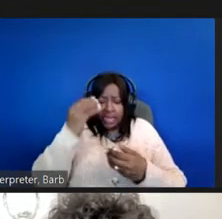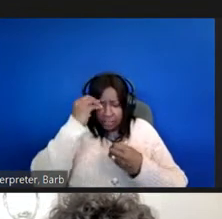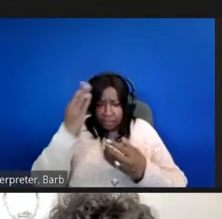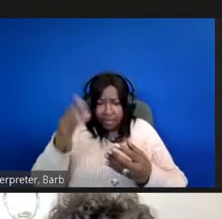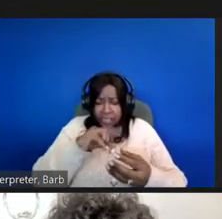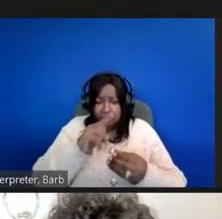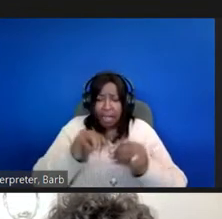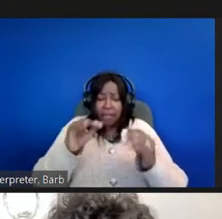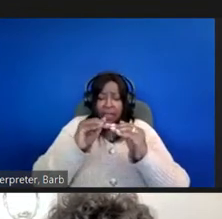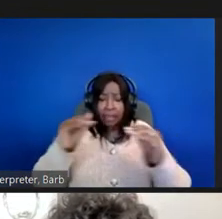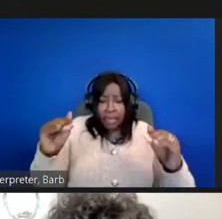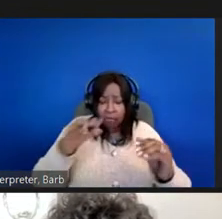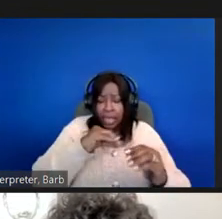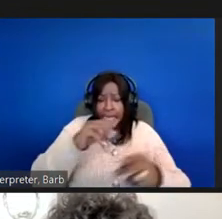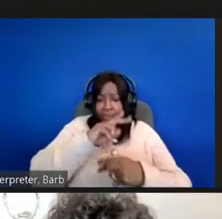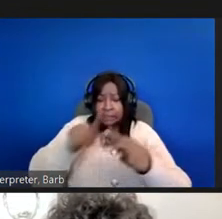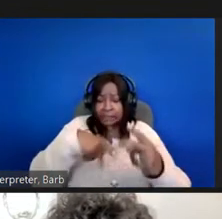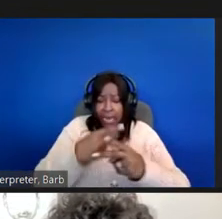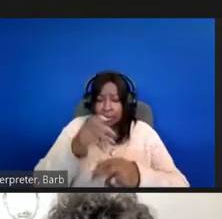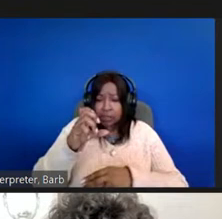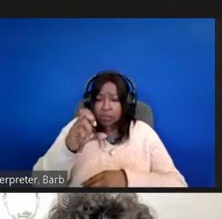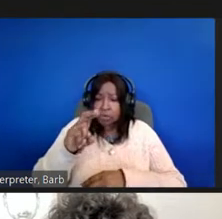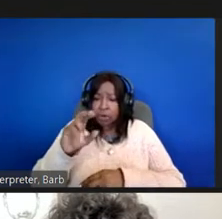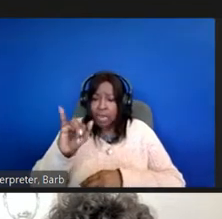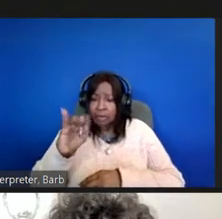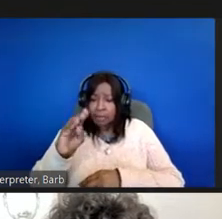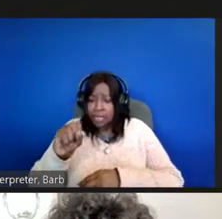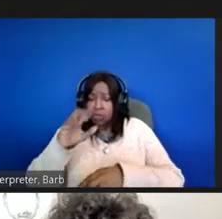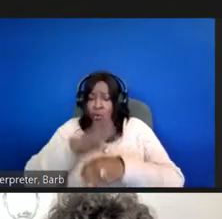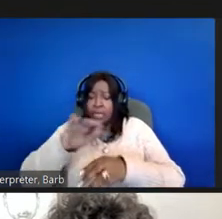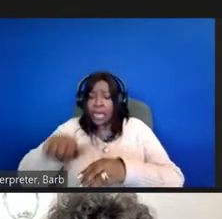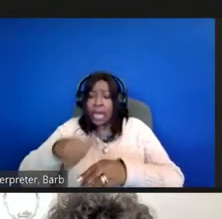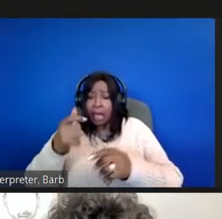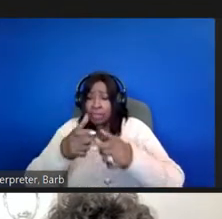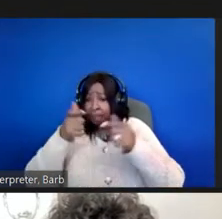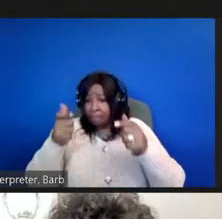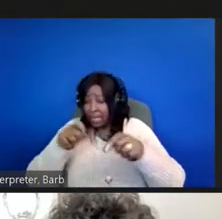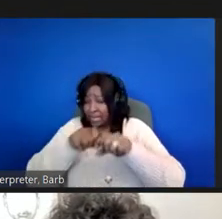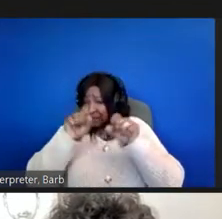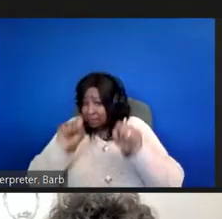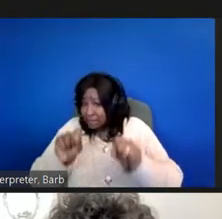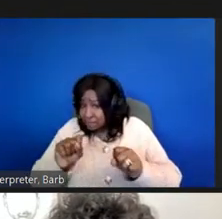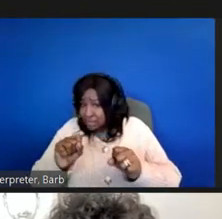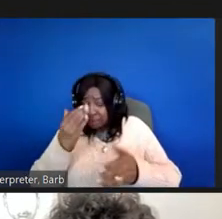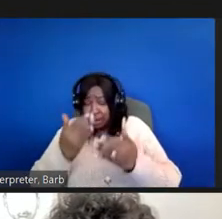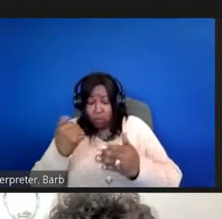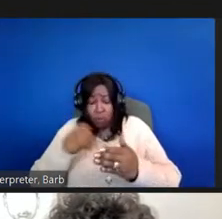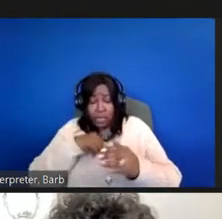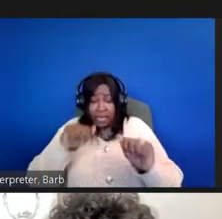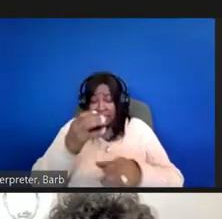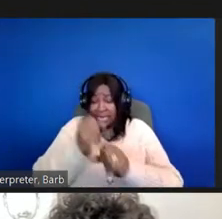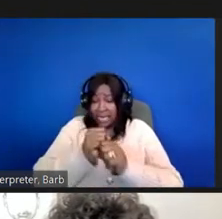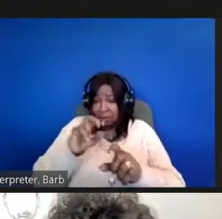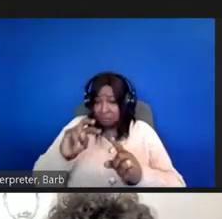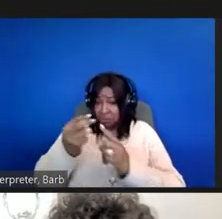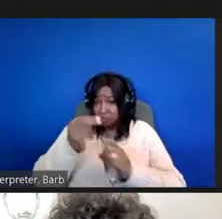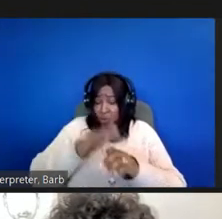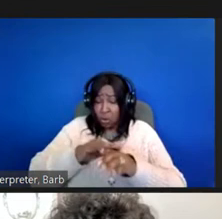on other big systems that we might get some perspective on the Chicago